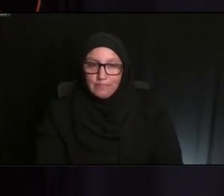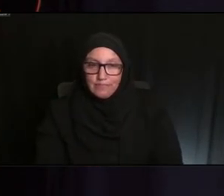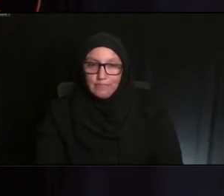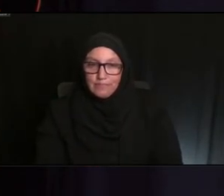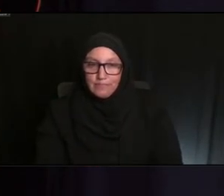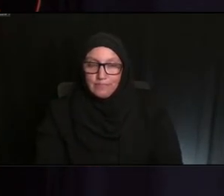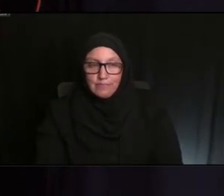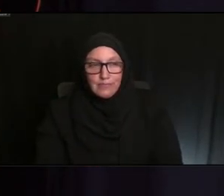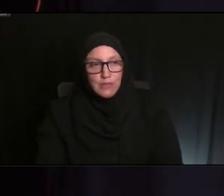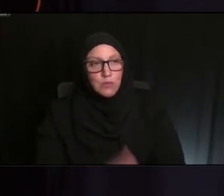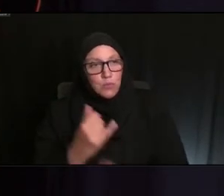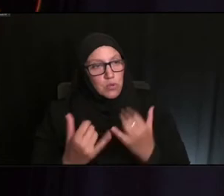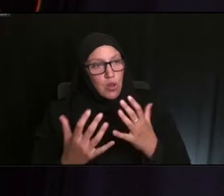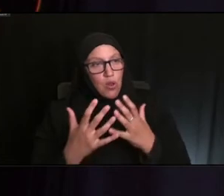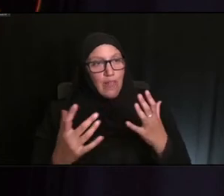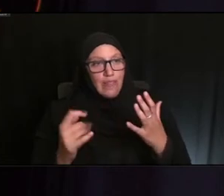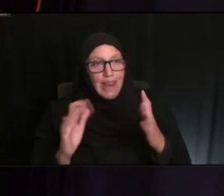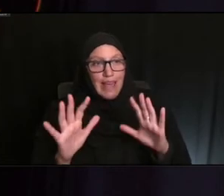imam's lives.